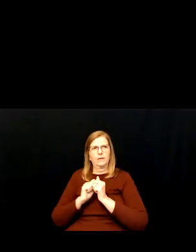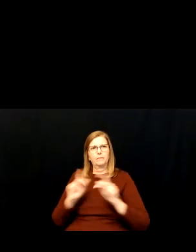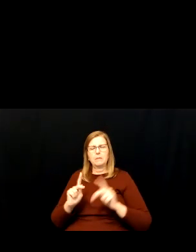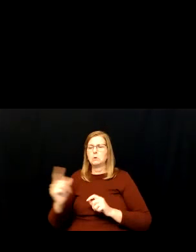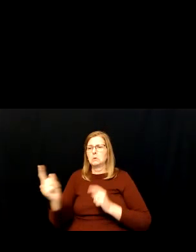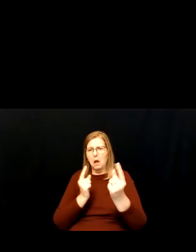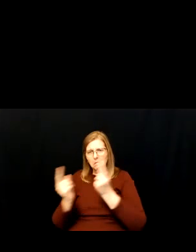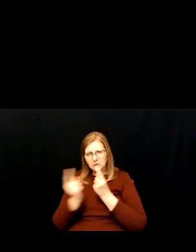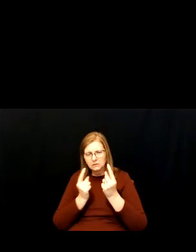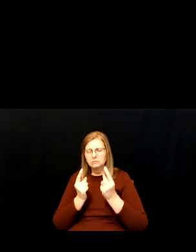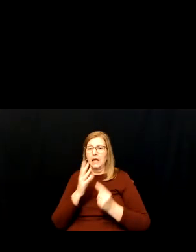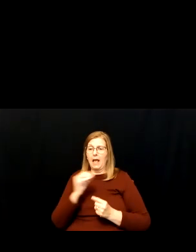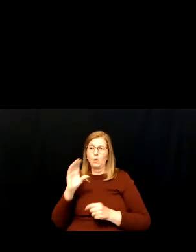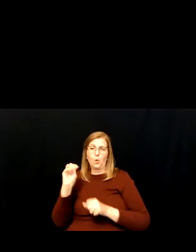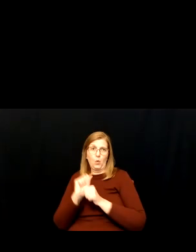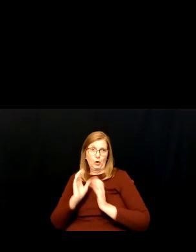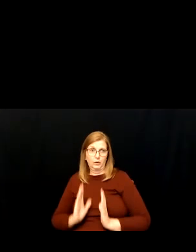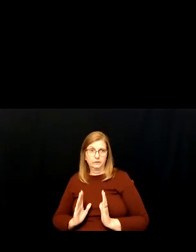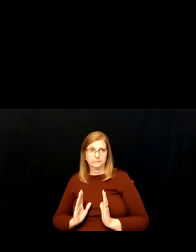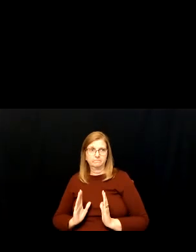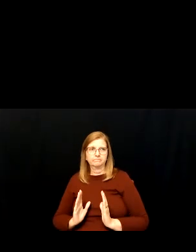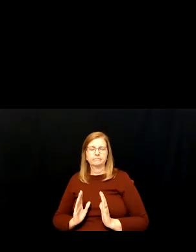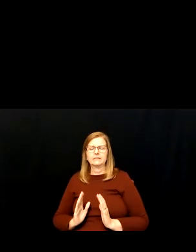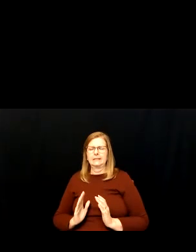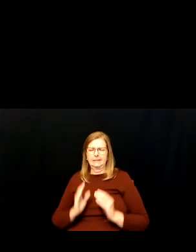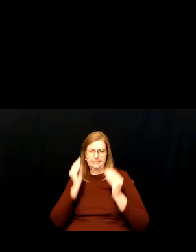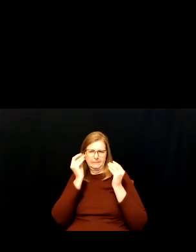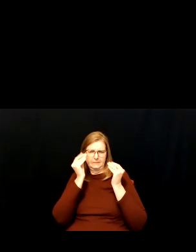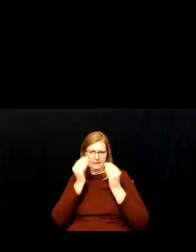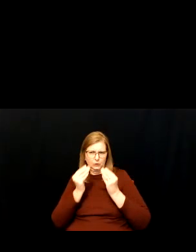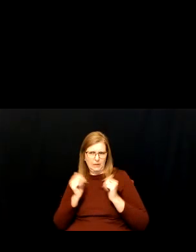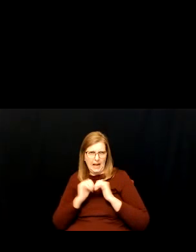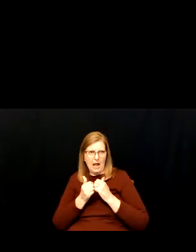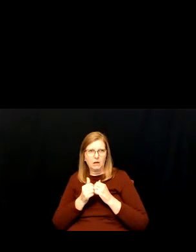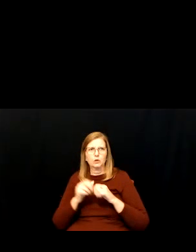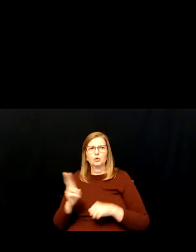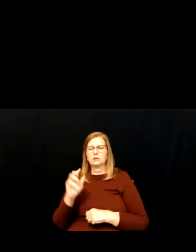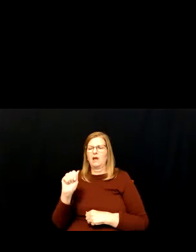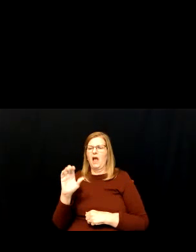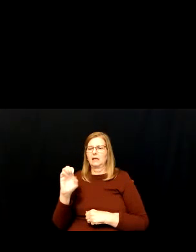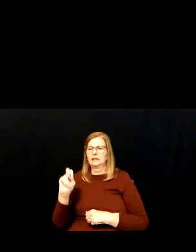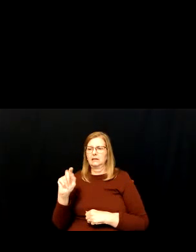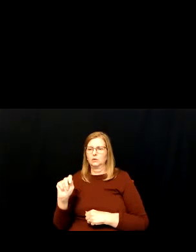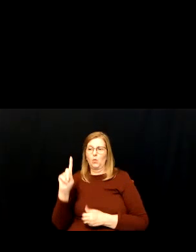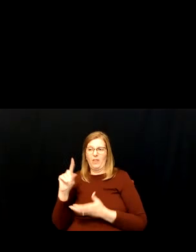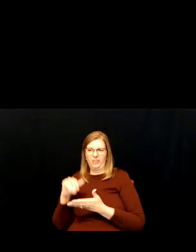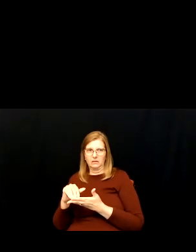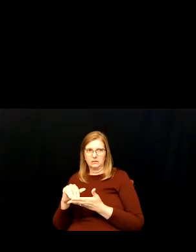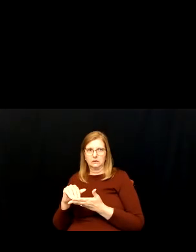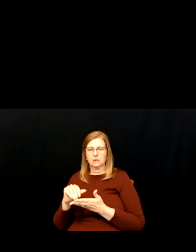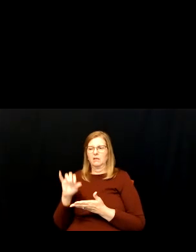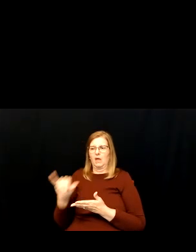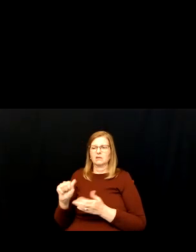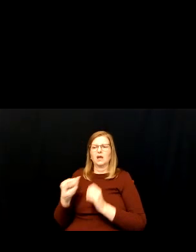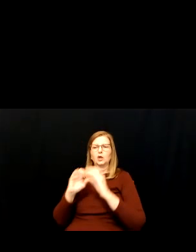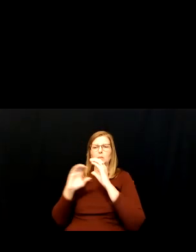customers, and coworkers. And the solution was to use an Accent 1000, and that is a